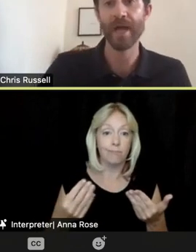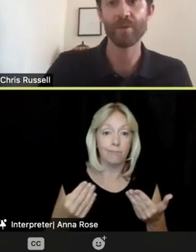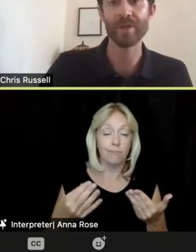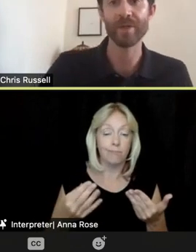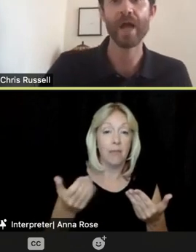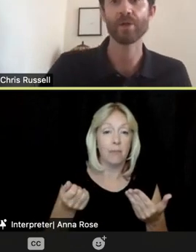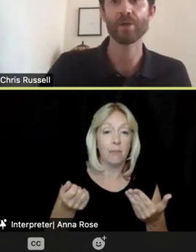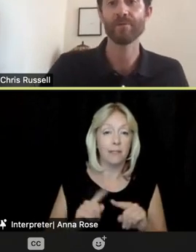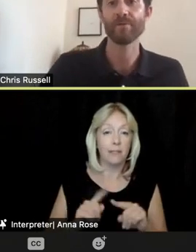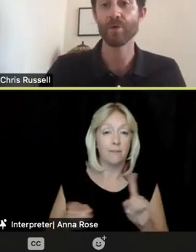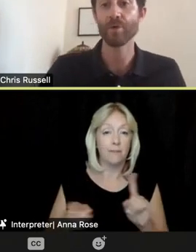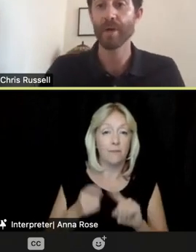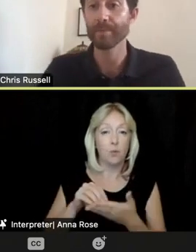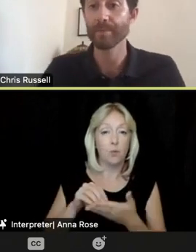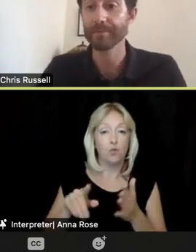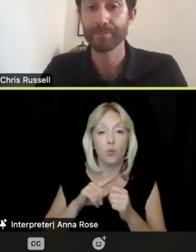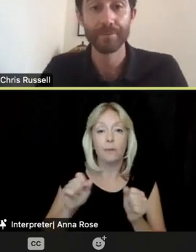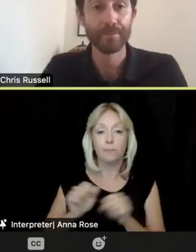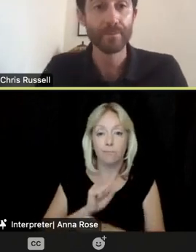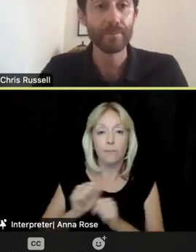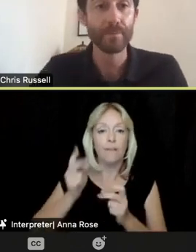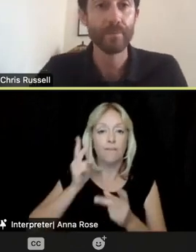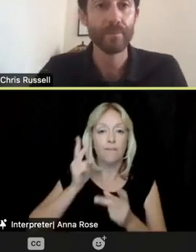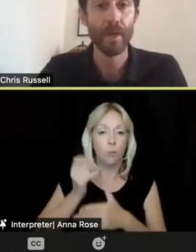do for a child with an ocular visual impairment.